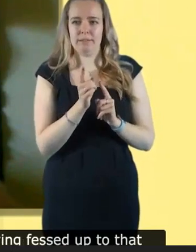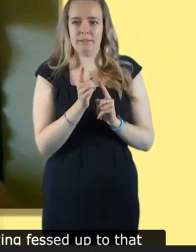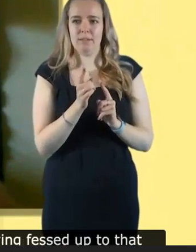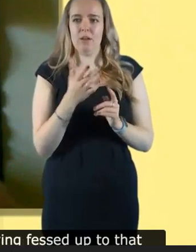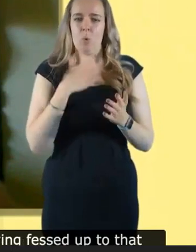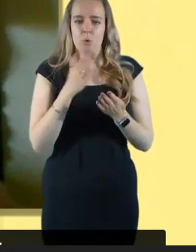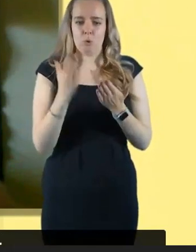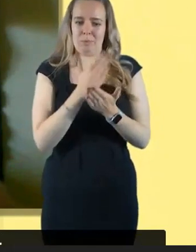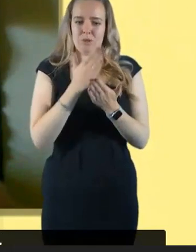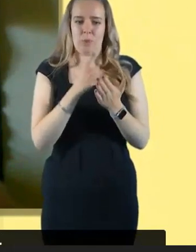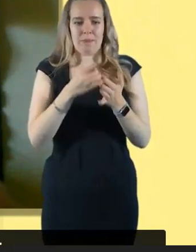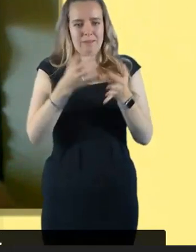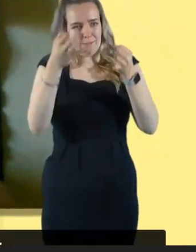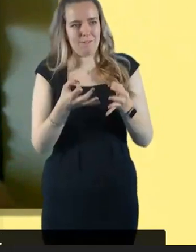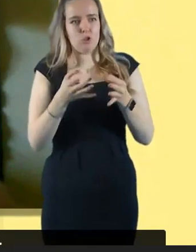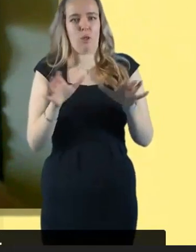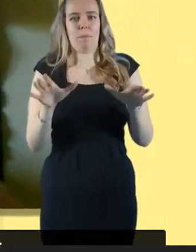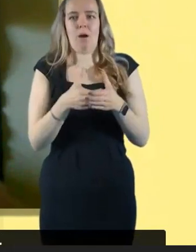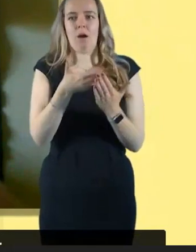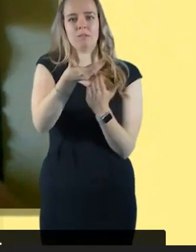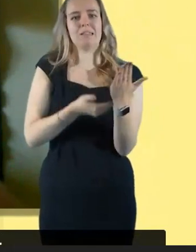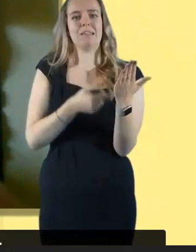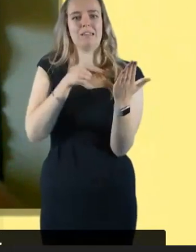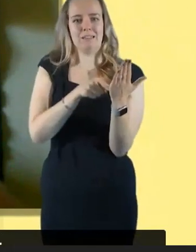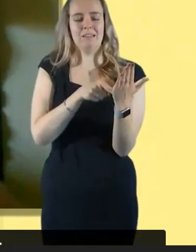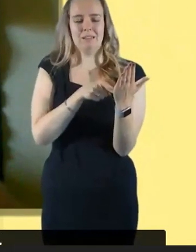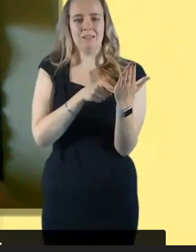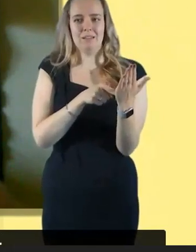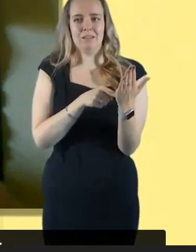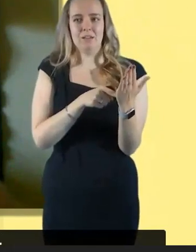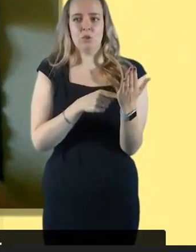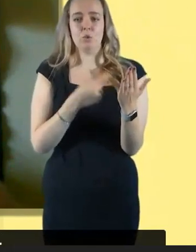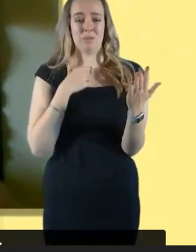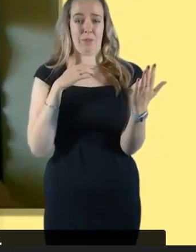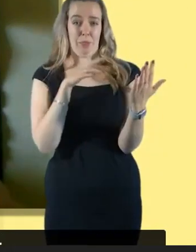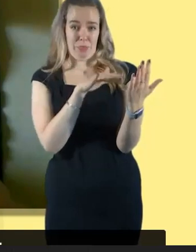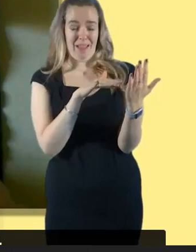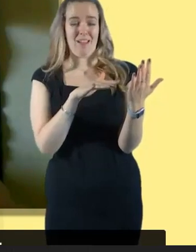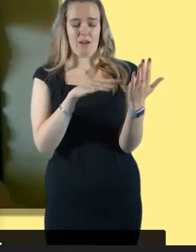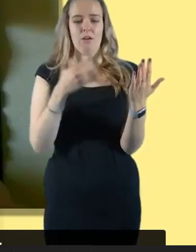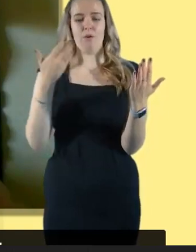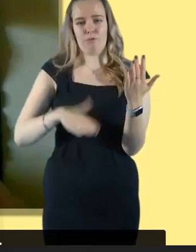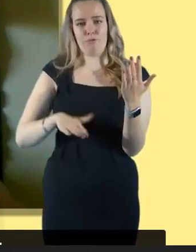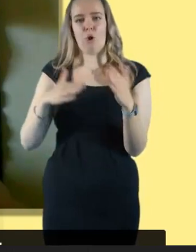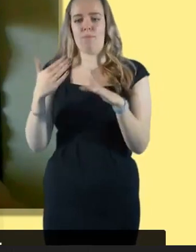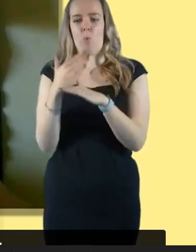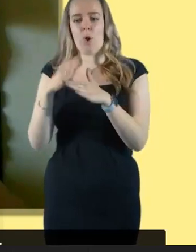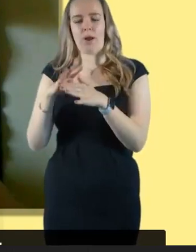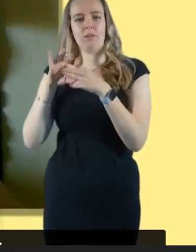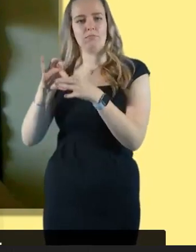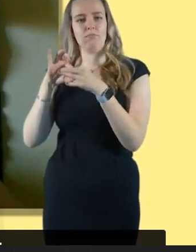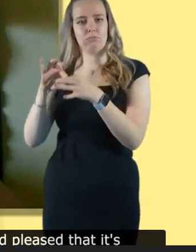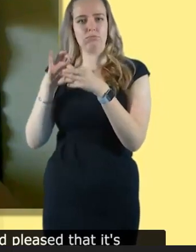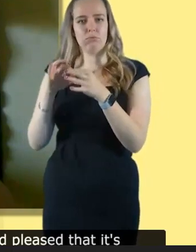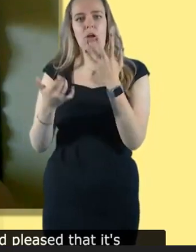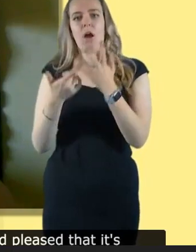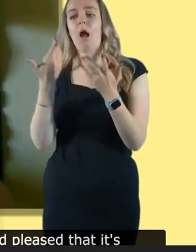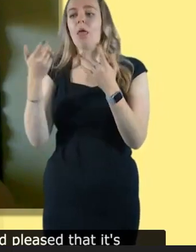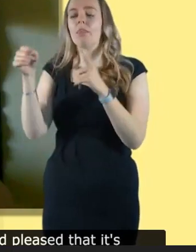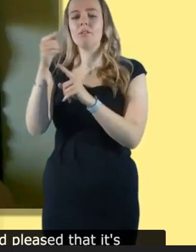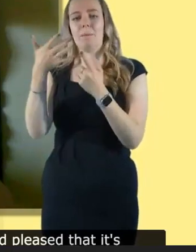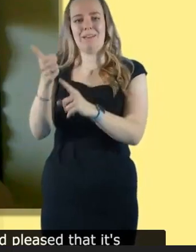party policy. So, and I'm very honoured and pleased that it's there as a result of the work of the BAME Network and others who've supported that being in